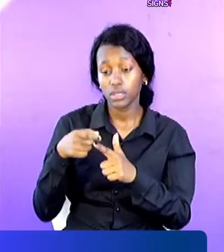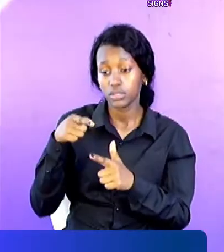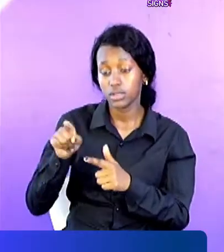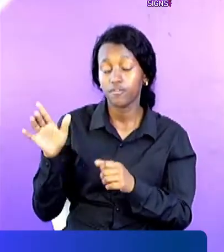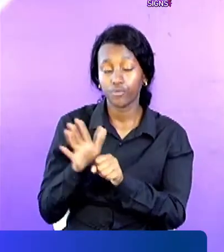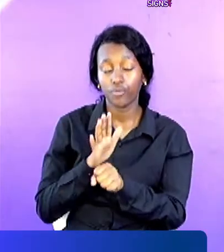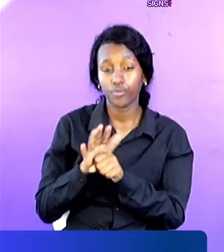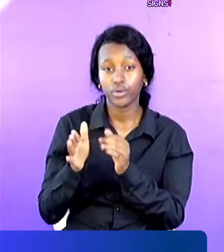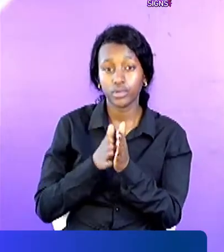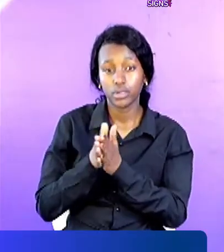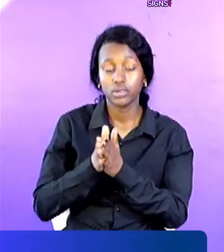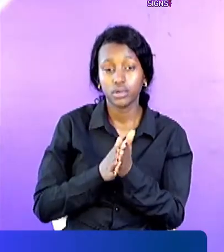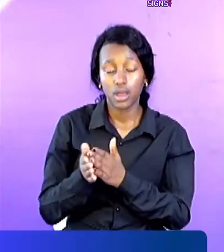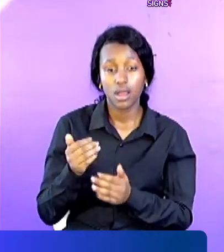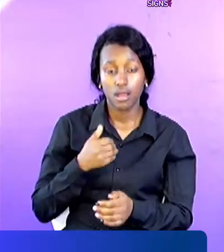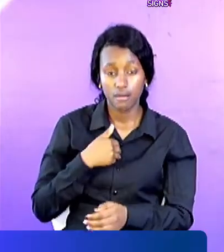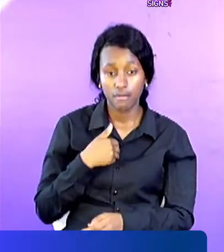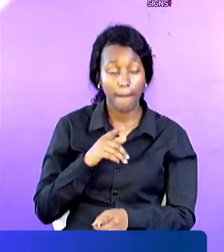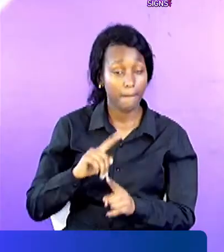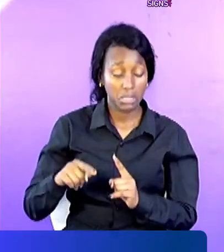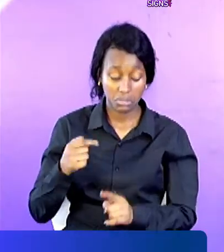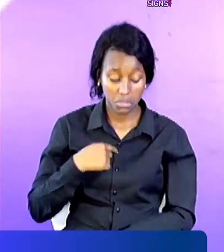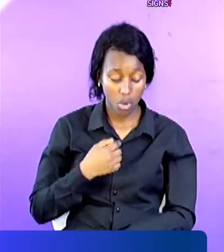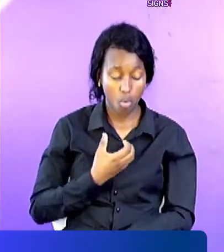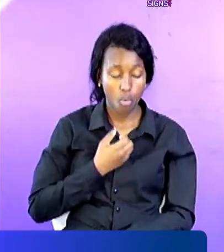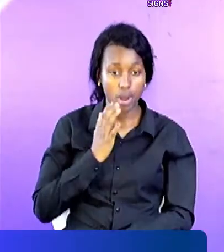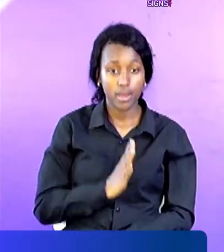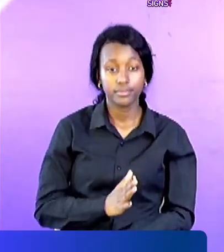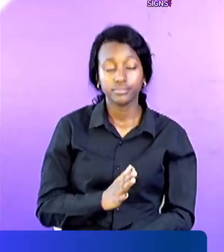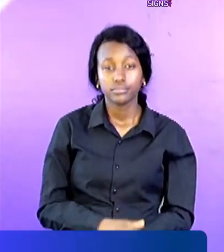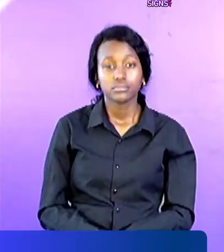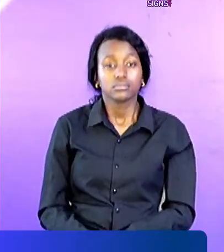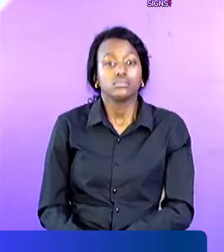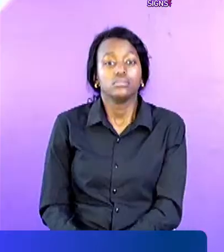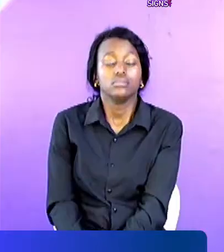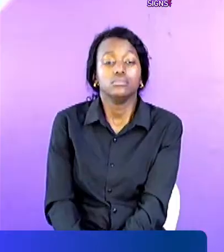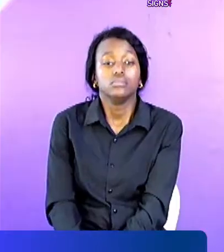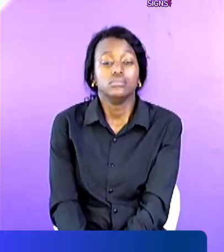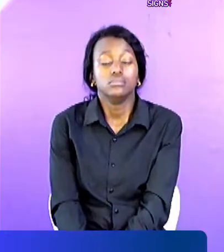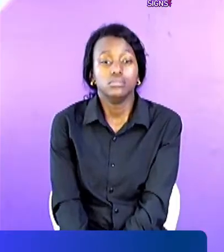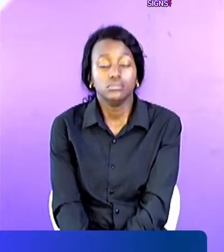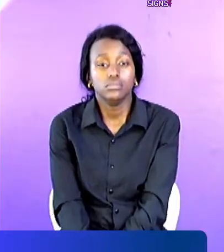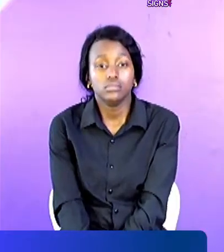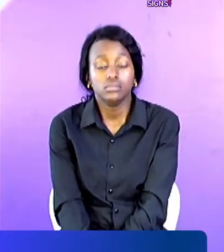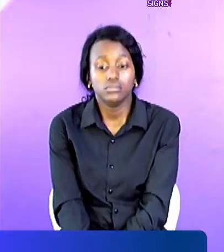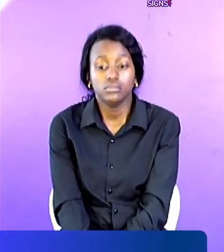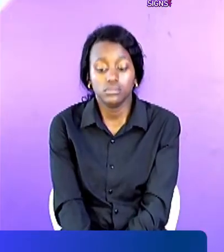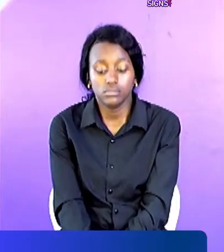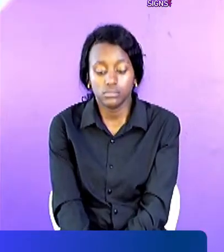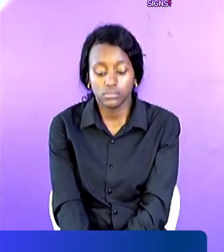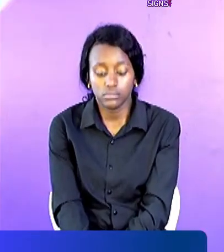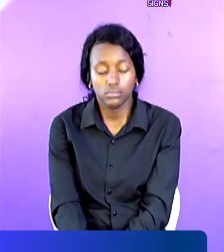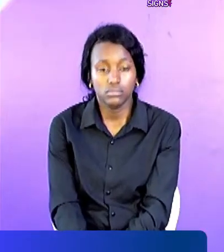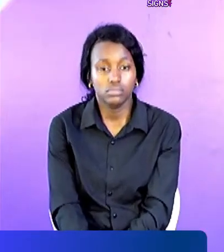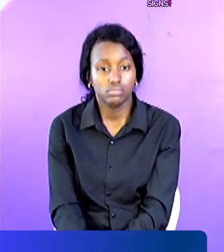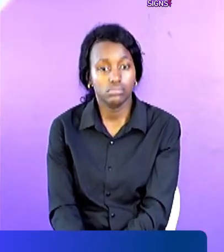government. But you are the owner at some point. Now, he's paid you 100,000.